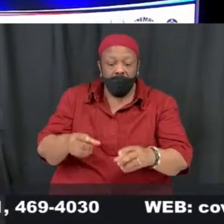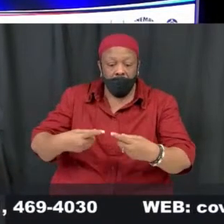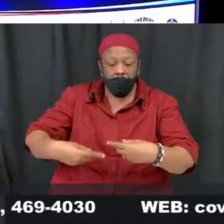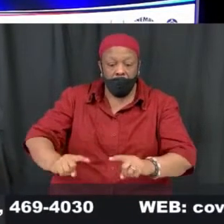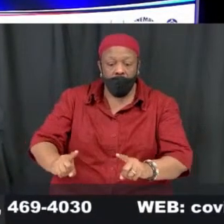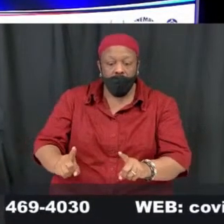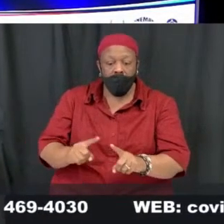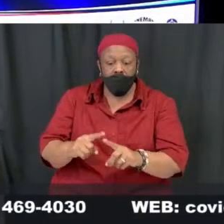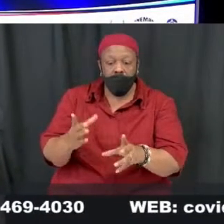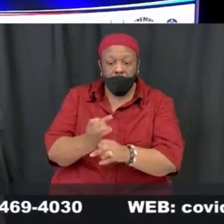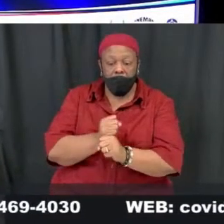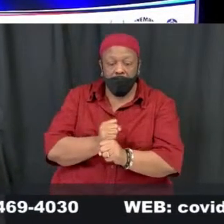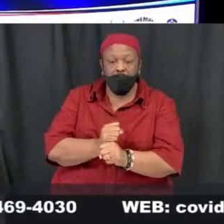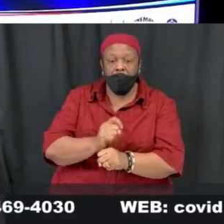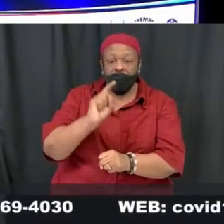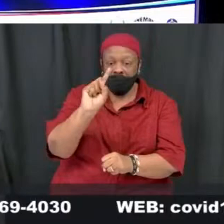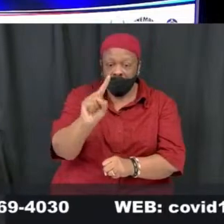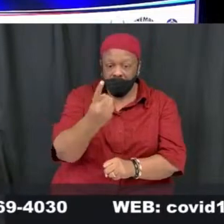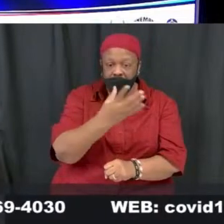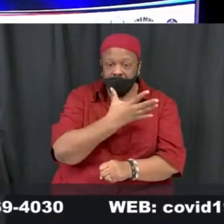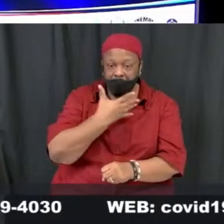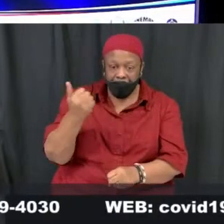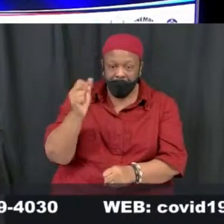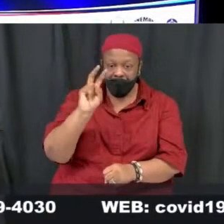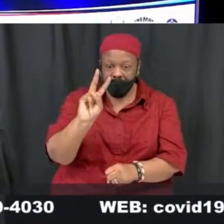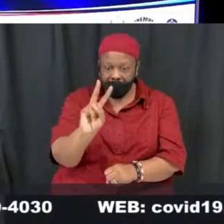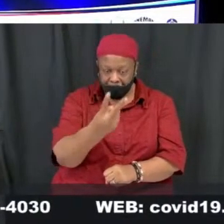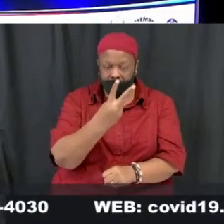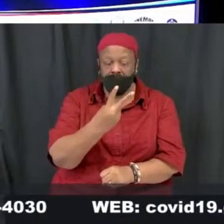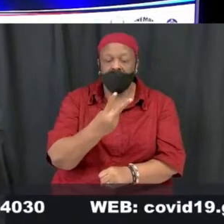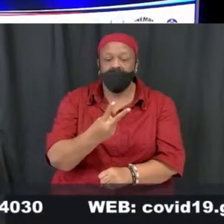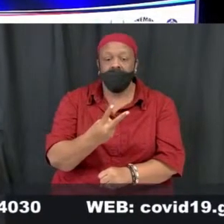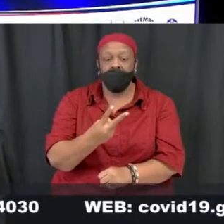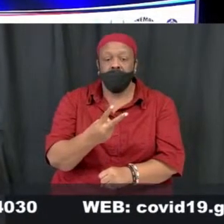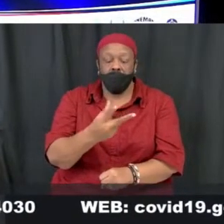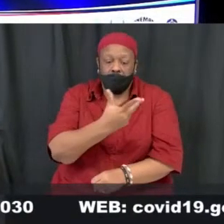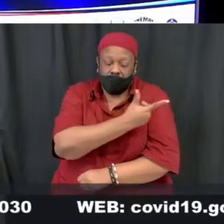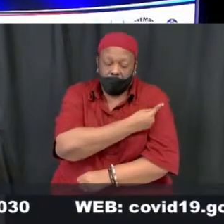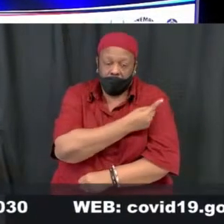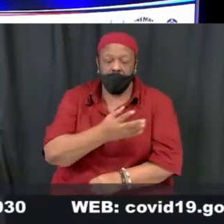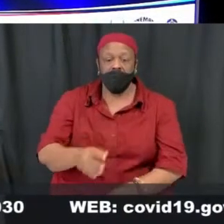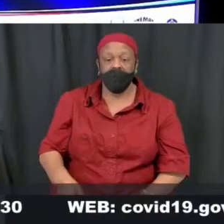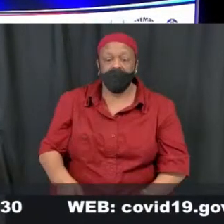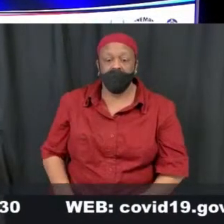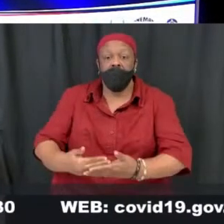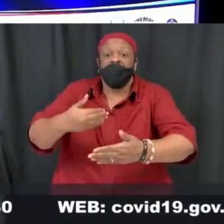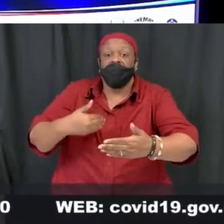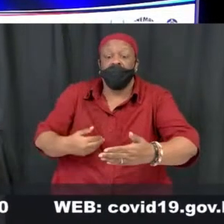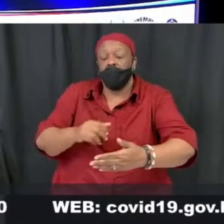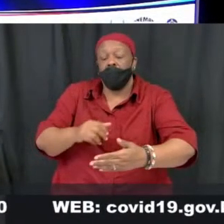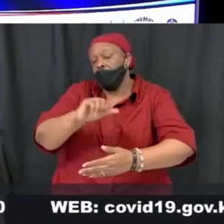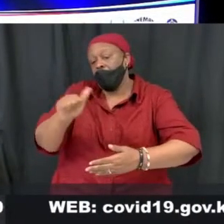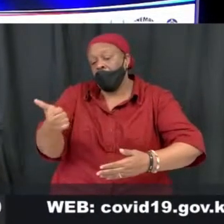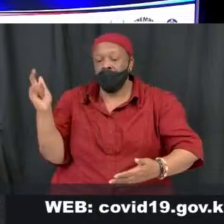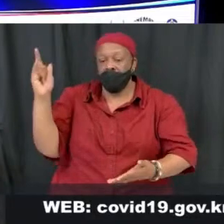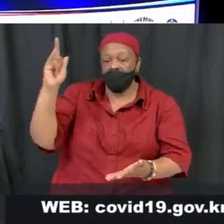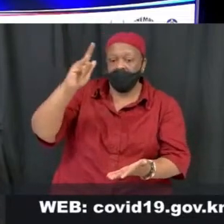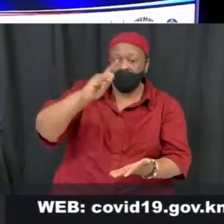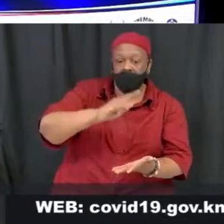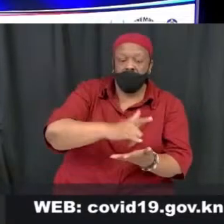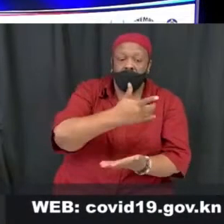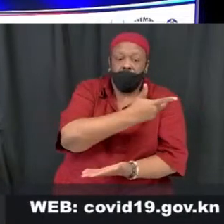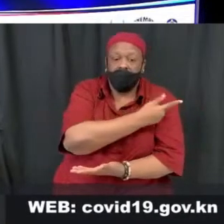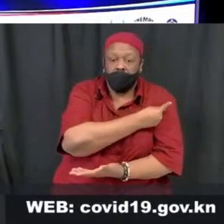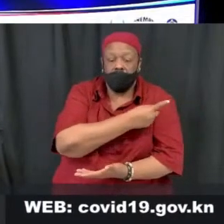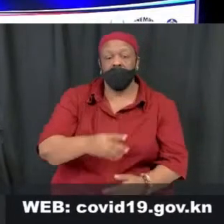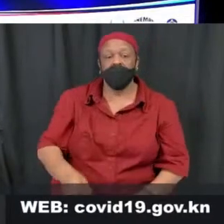fully vaccinated from this current batch of vaccine before another batch arrives. Even after, you can continue to come